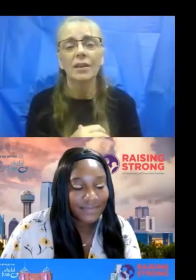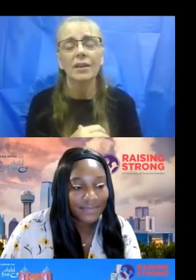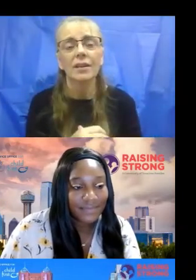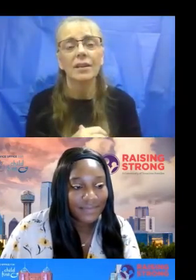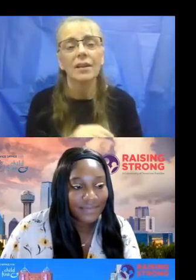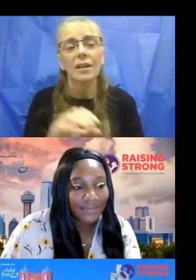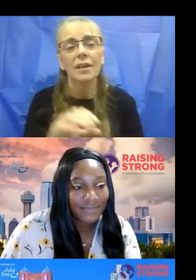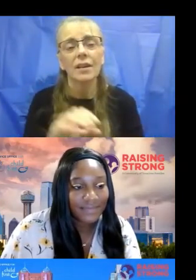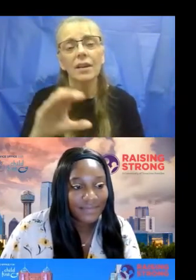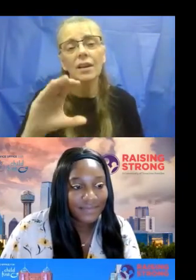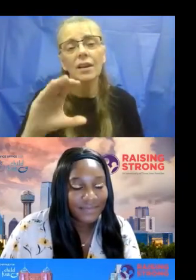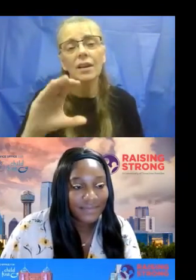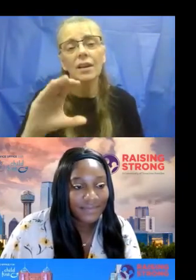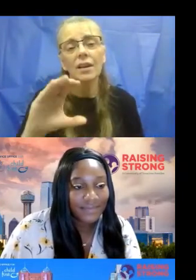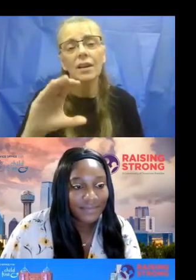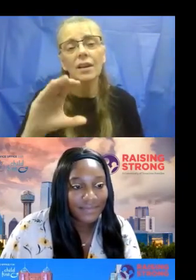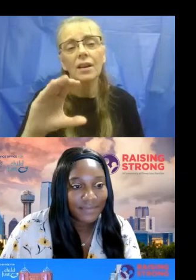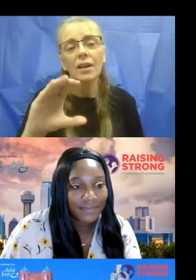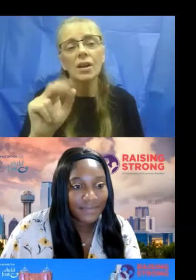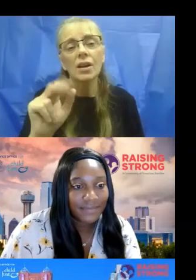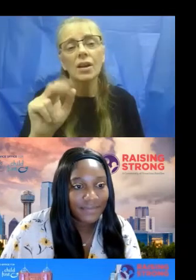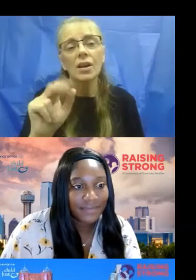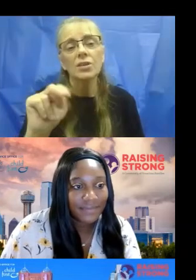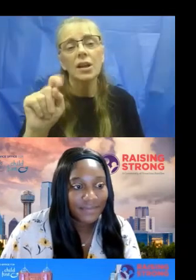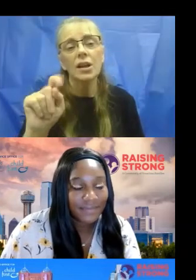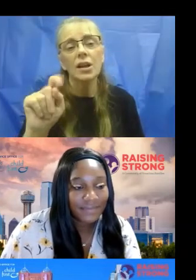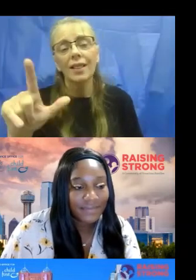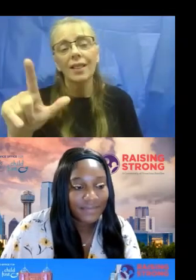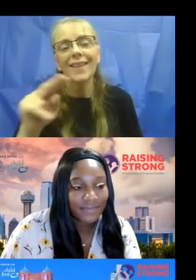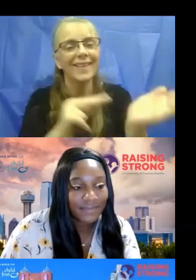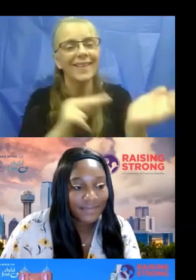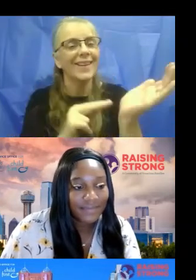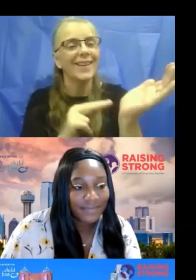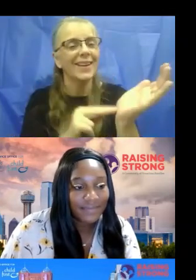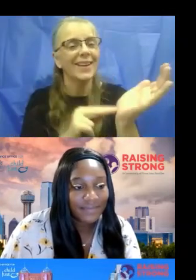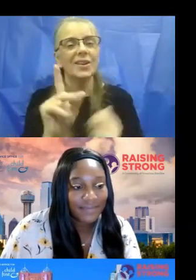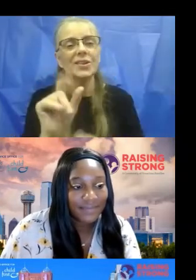Chantrell, shout out Nurse Kimberly for the love and support and always